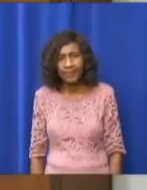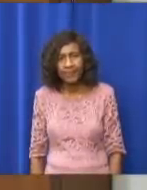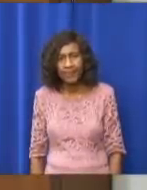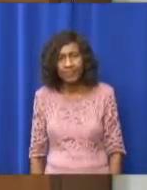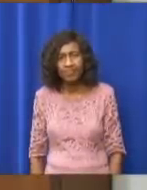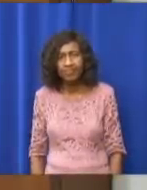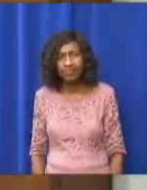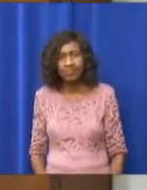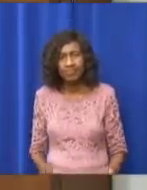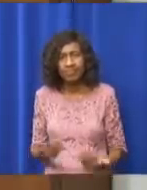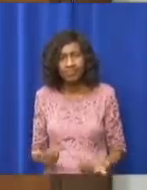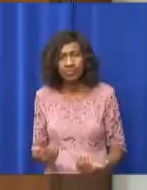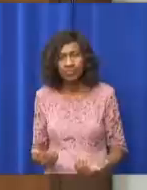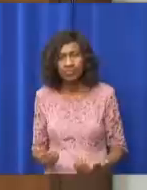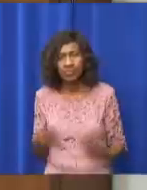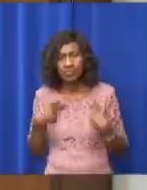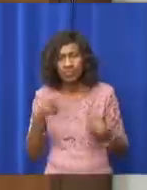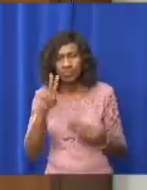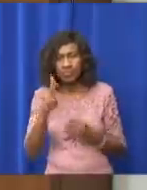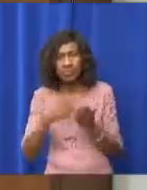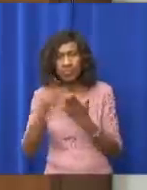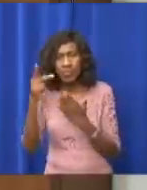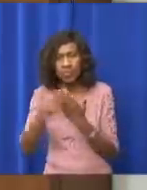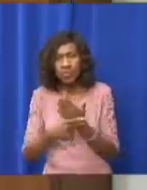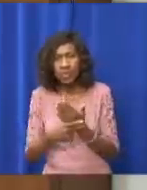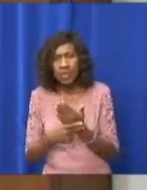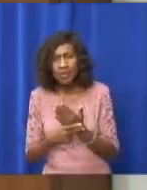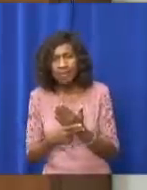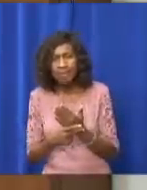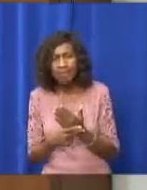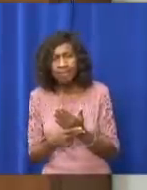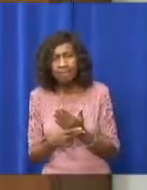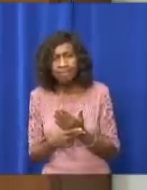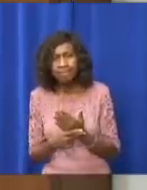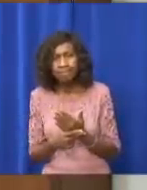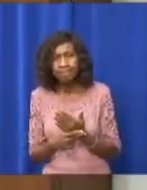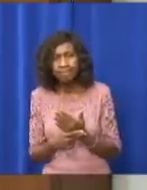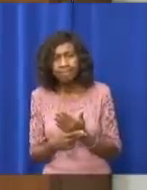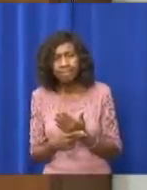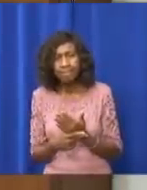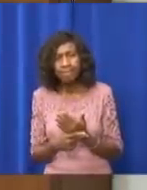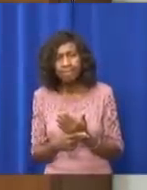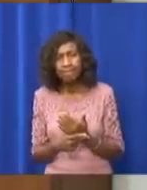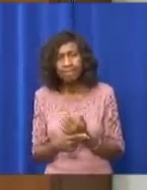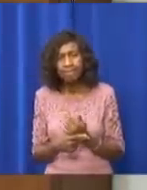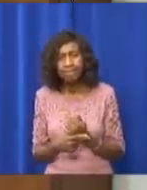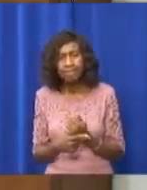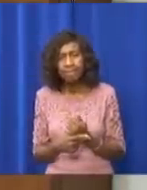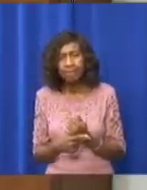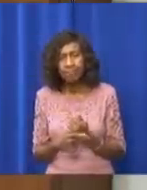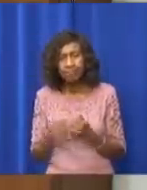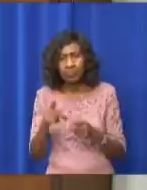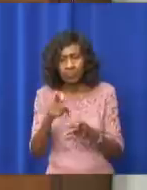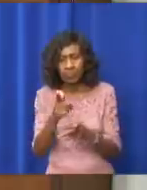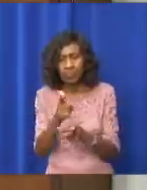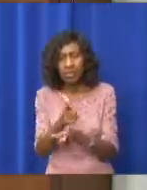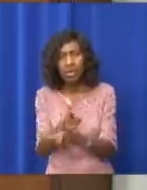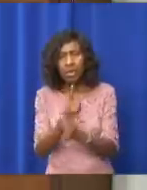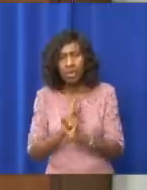So we have 2 programs. As you mentioned, we have the loan